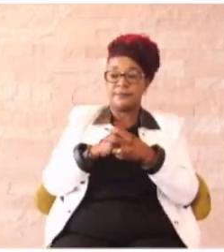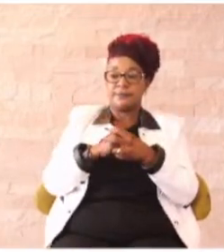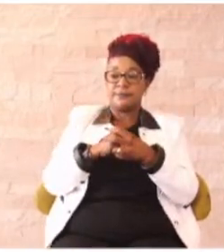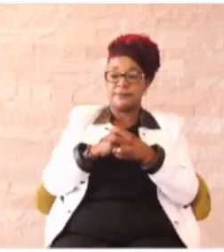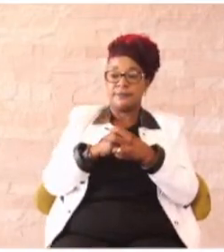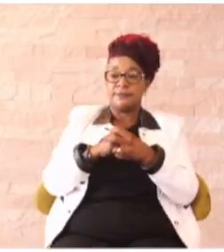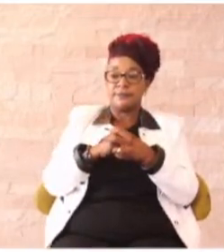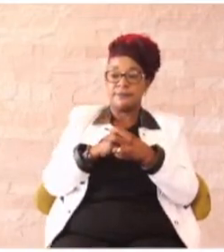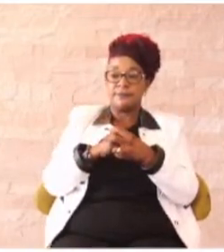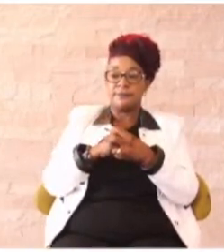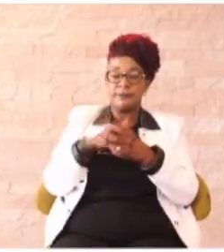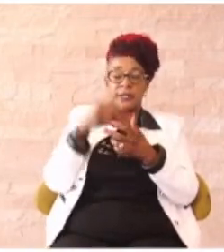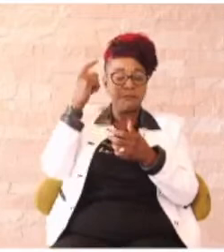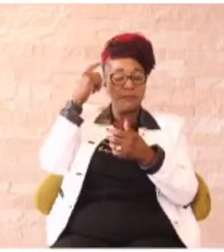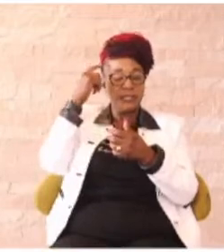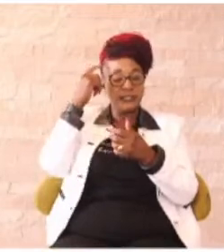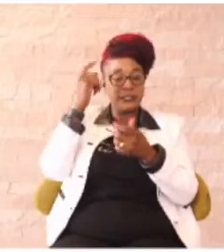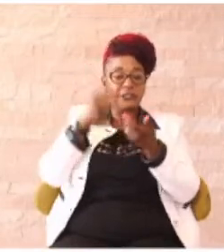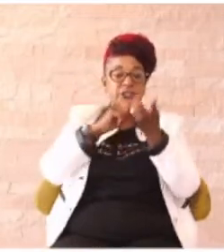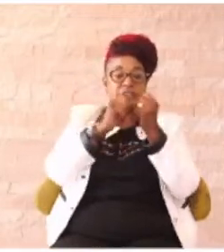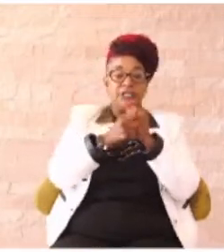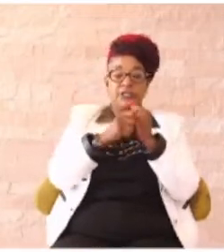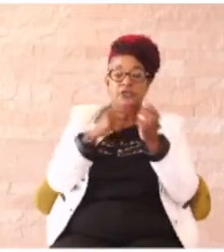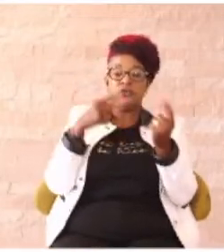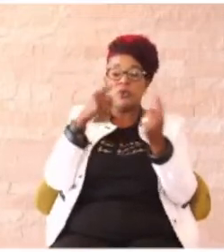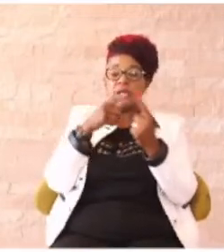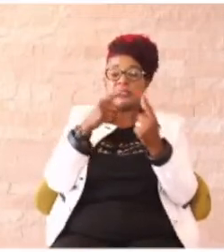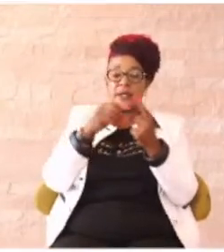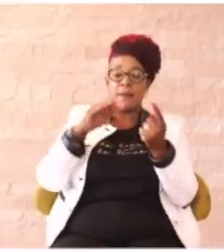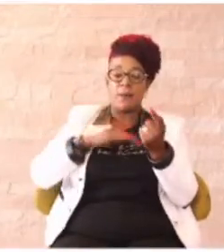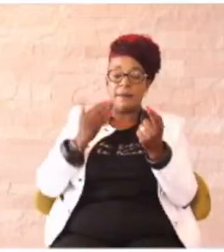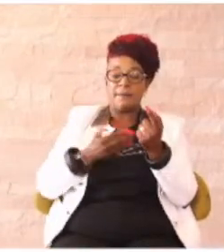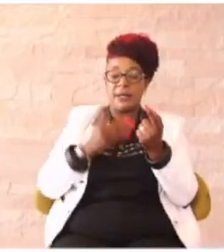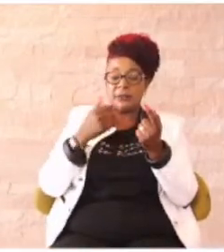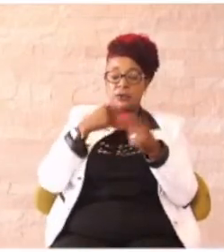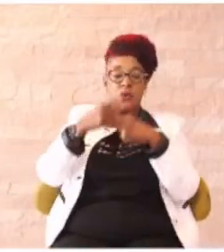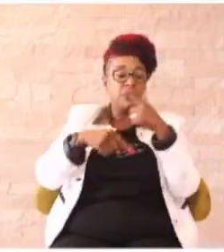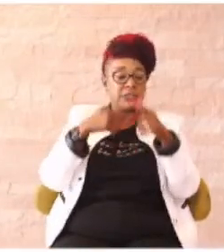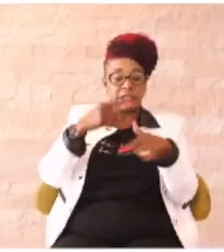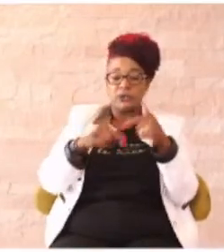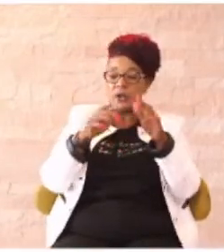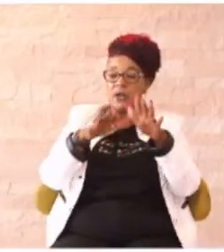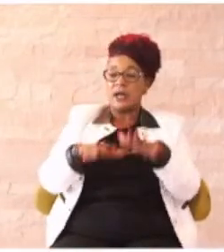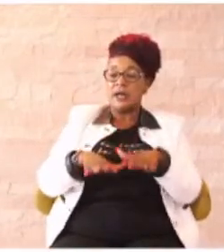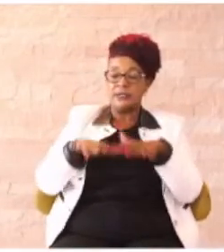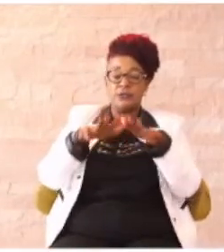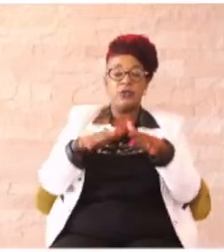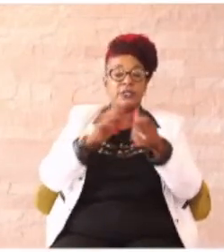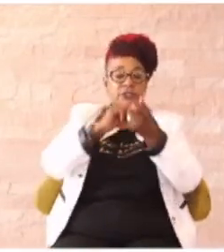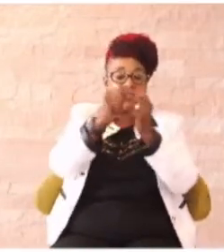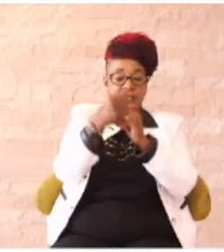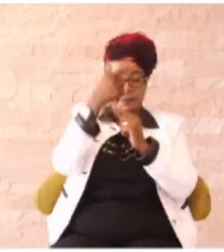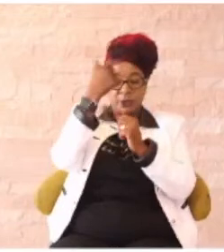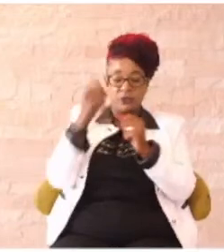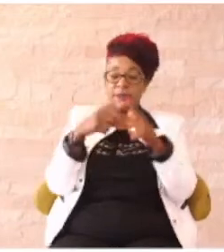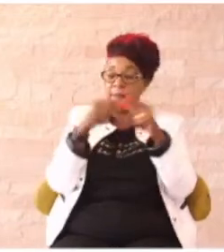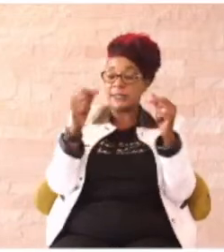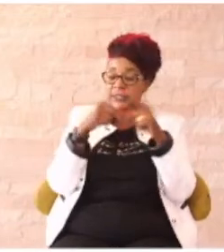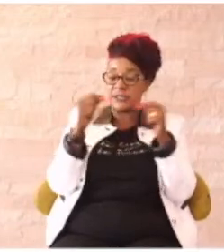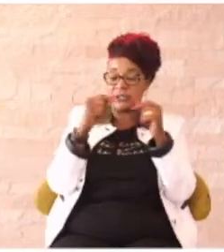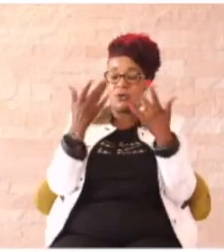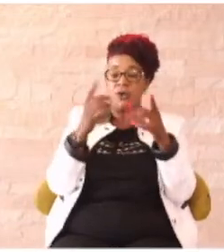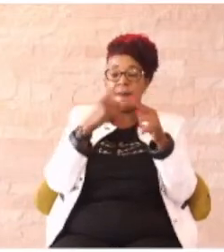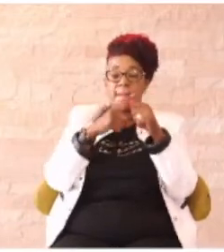Mindset change towards women's rights. Men's attitude towards women's rights have continued to gradually change because of the messages on